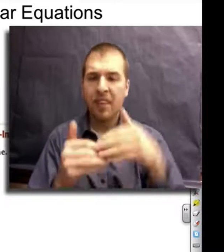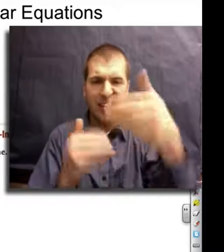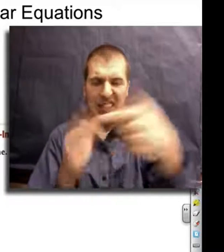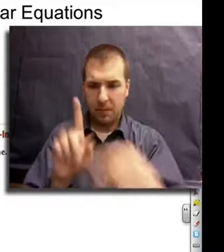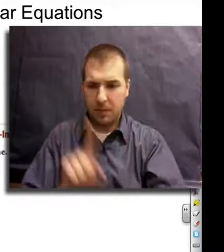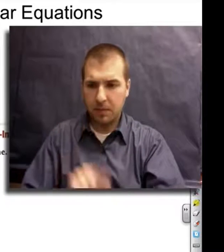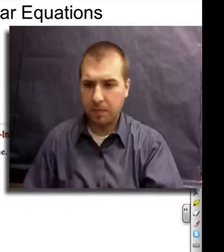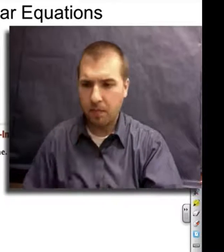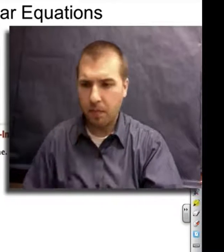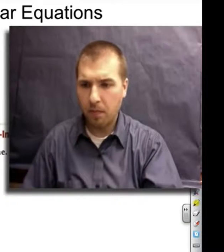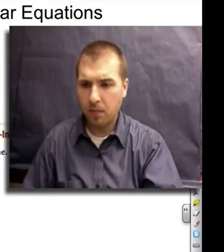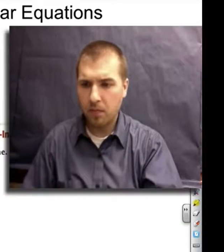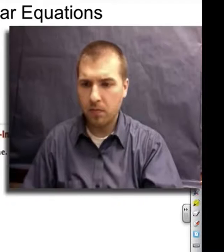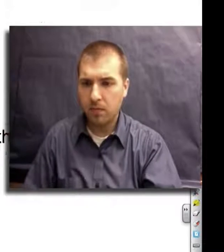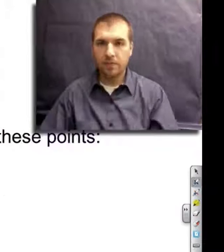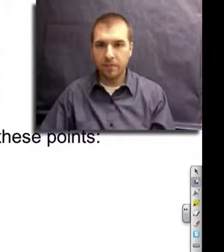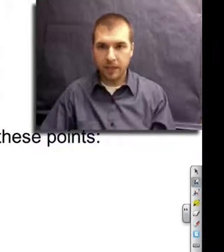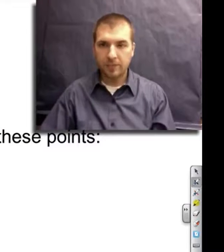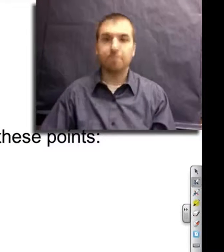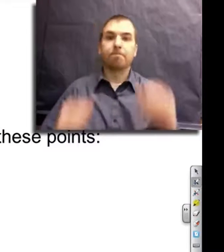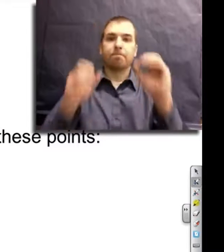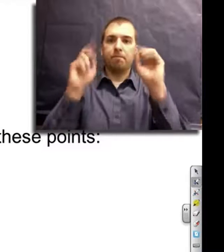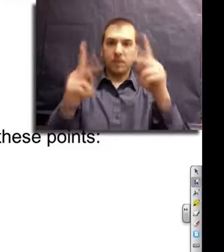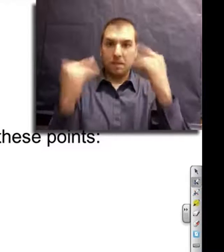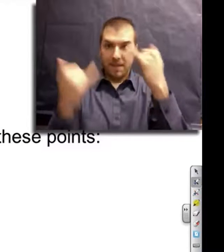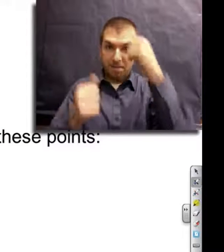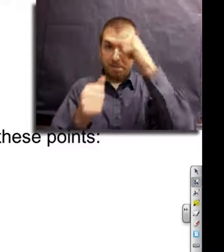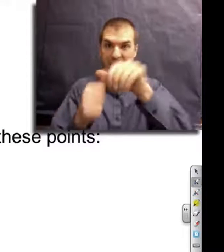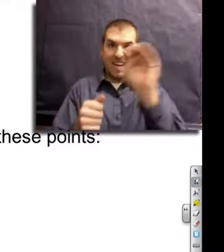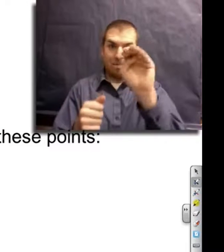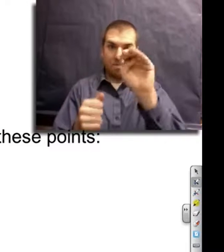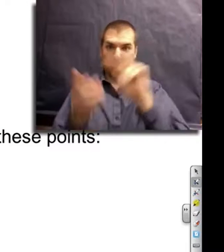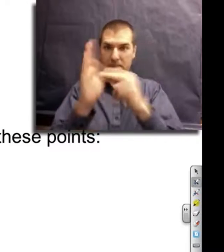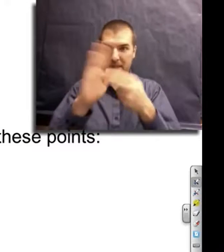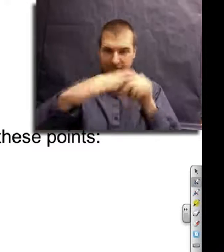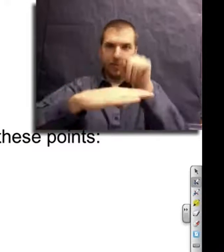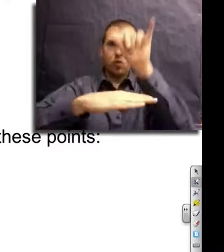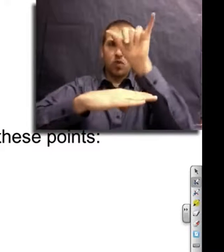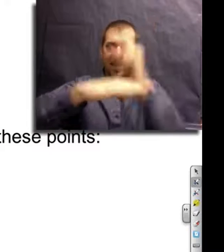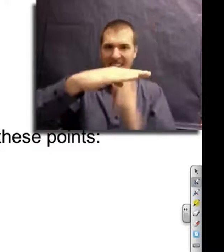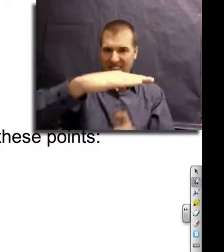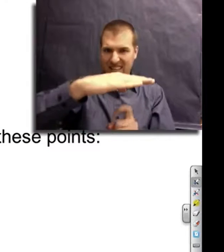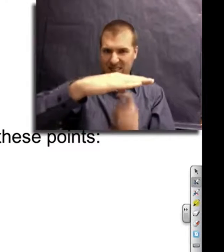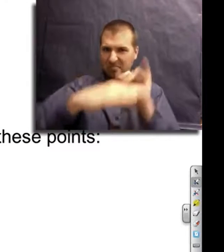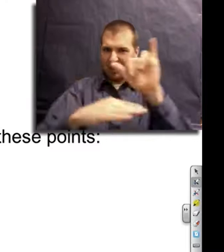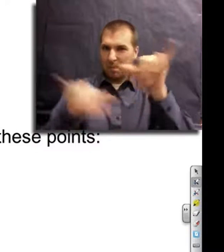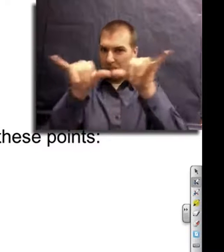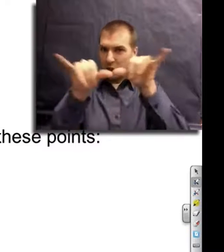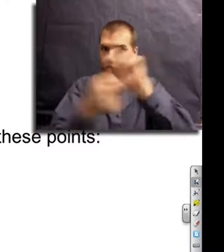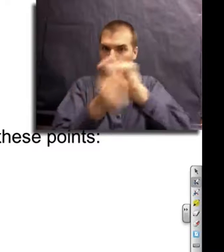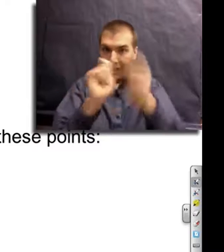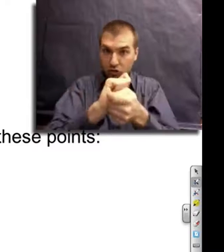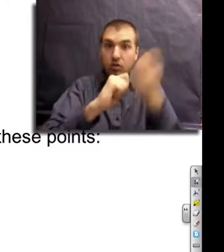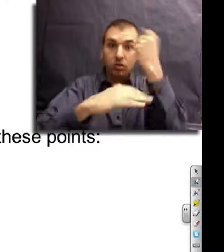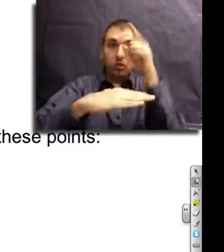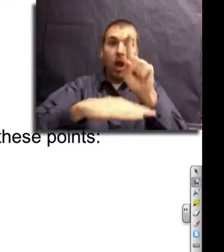You guys get that? Okay. So the next thing. So remember, m equals y